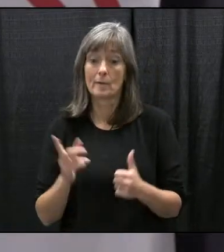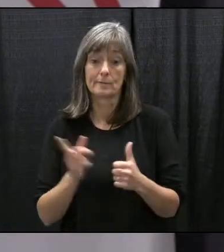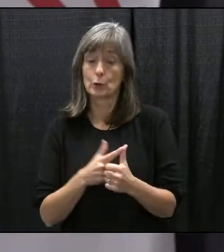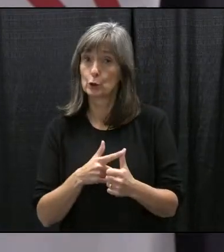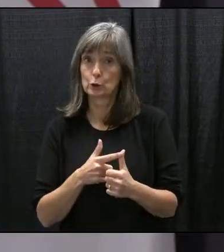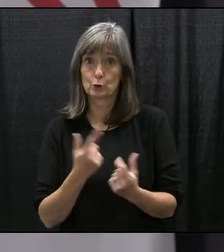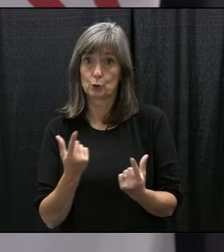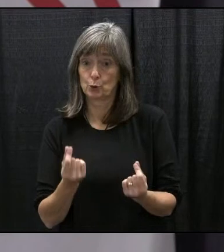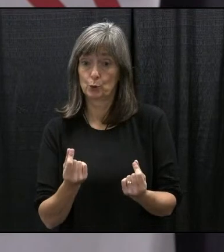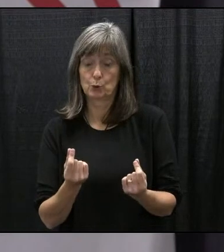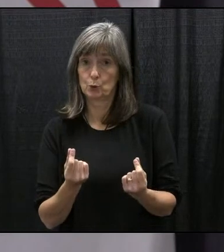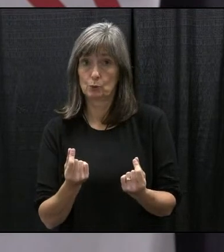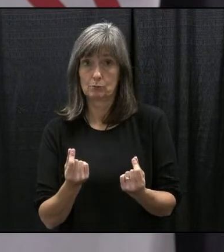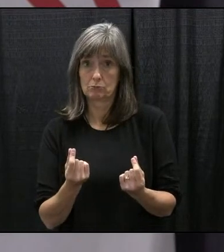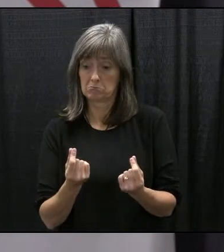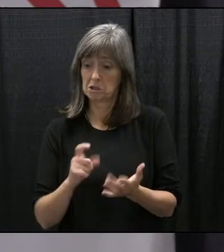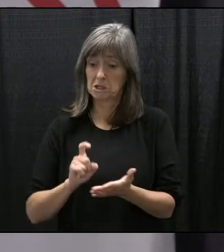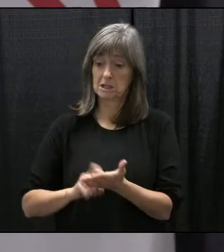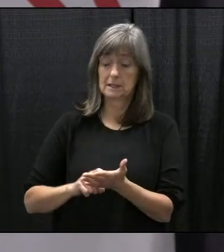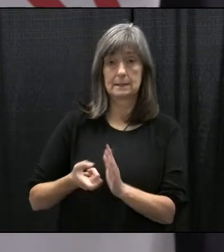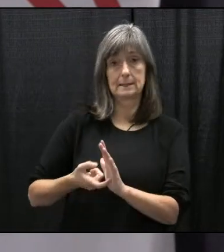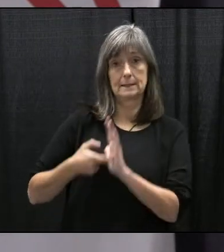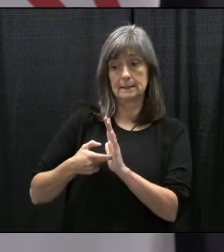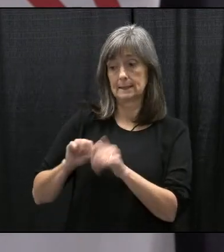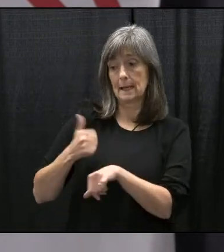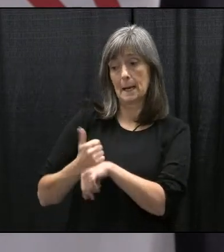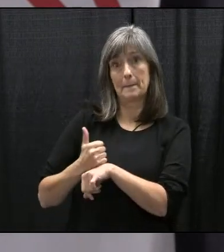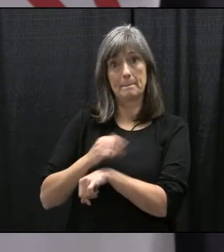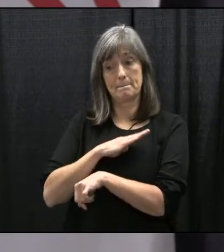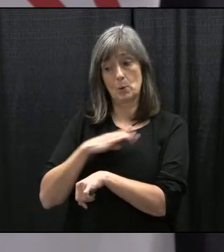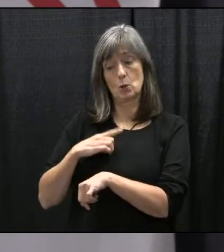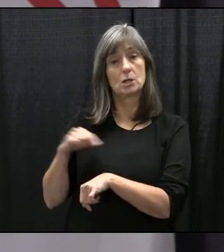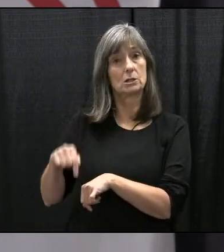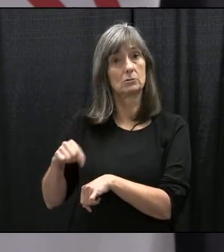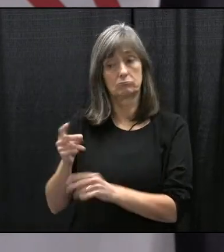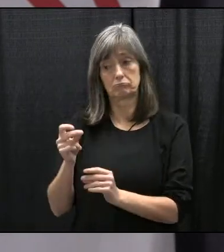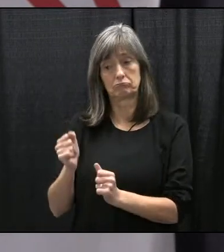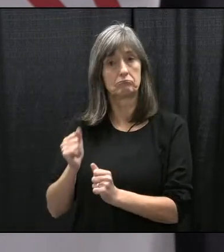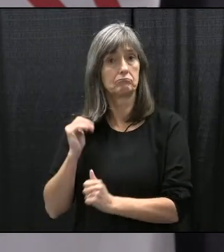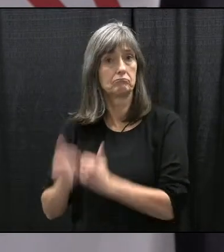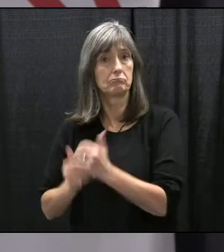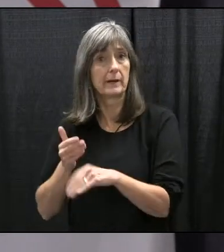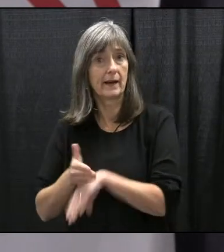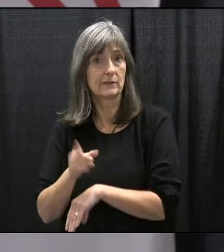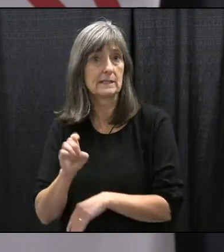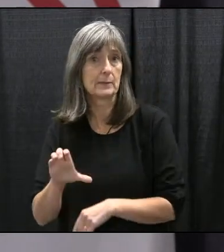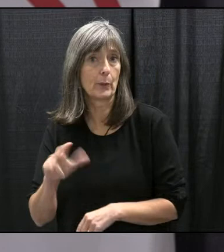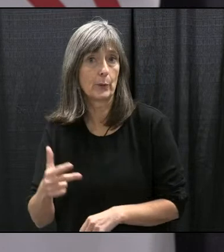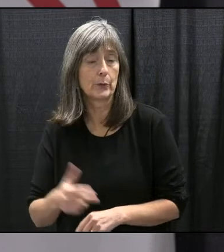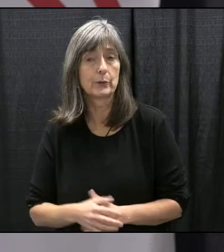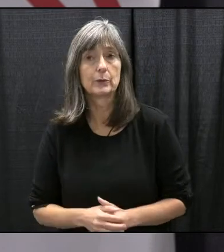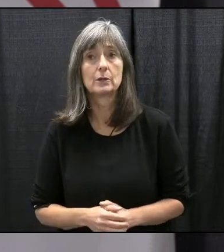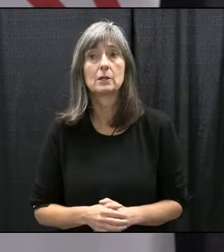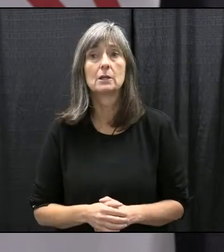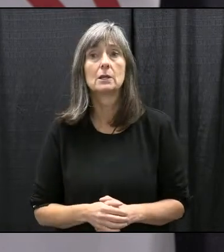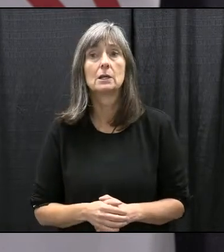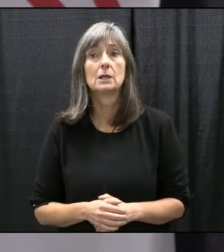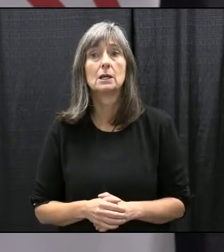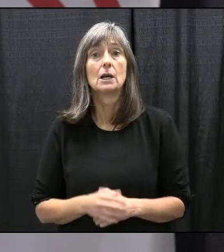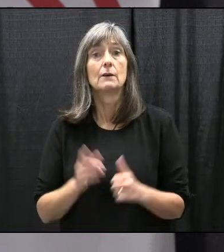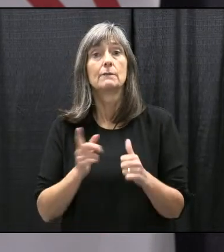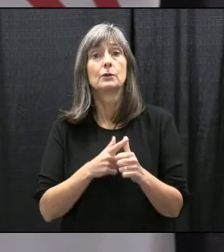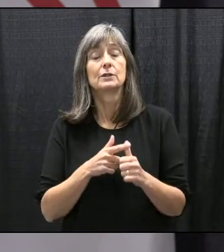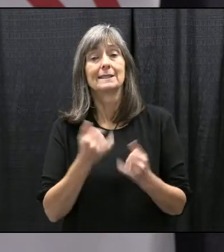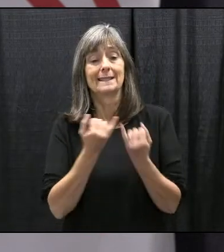of priority, and we will be getting onto that immediately. So we would have the Independent Appointments